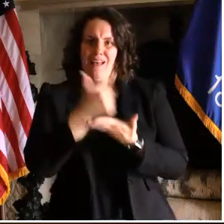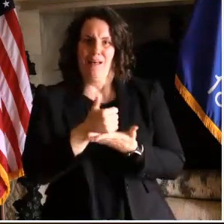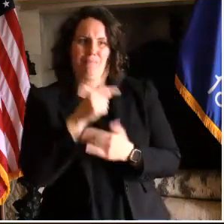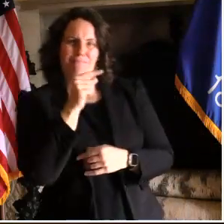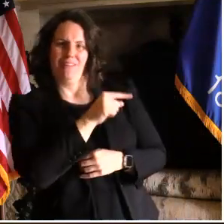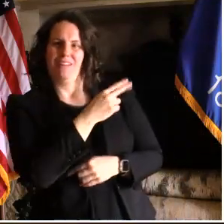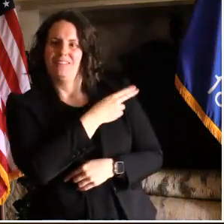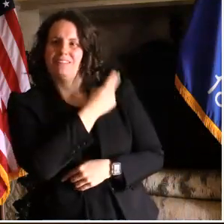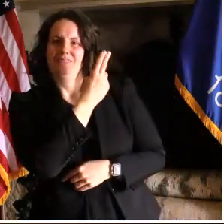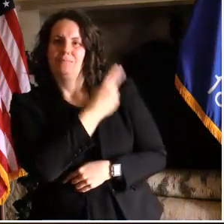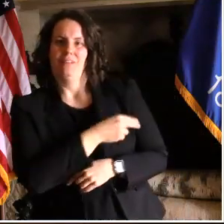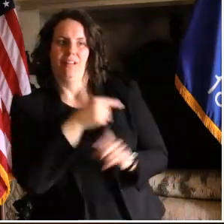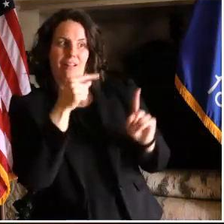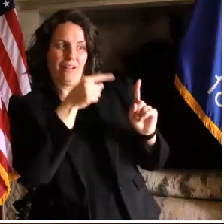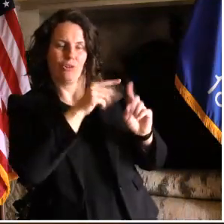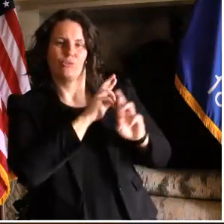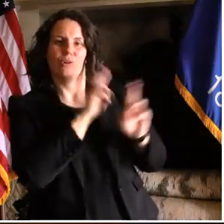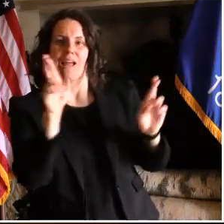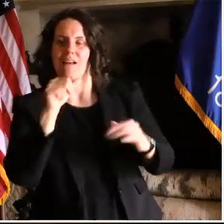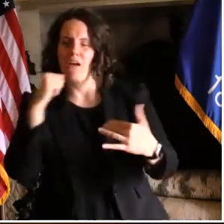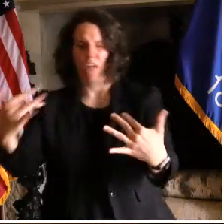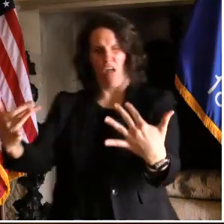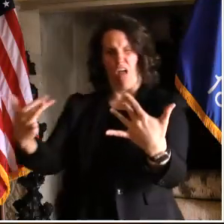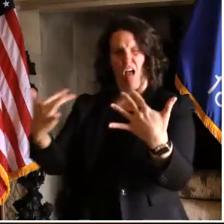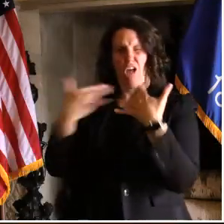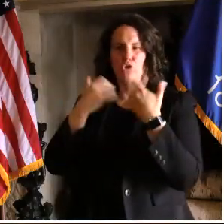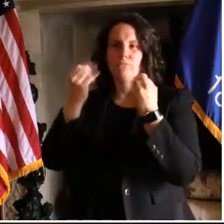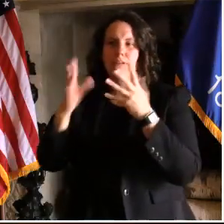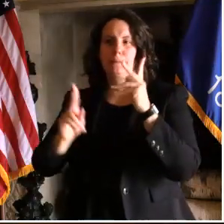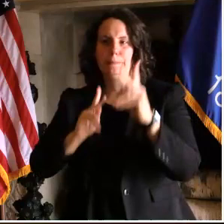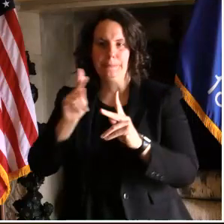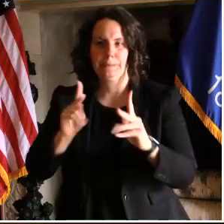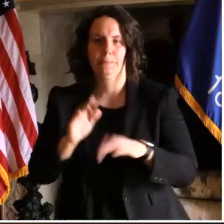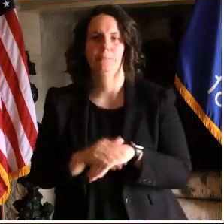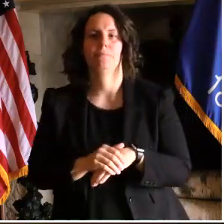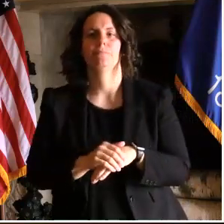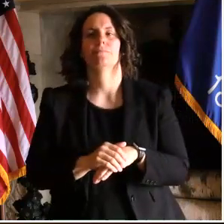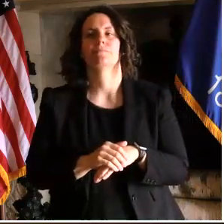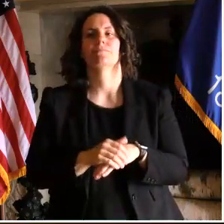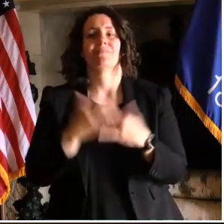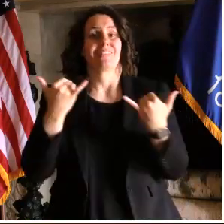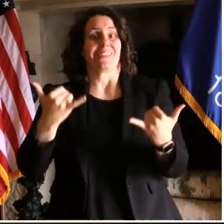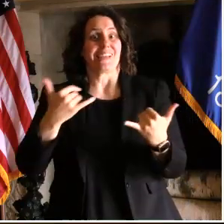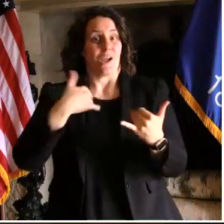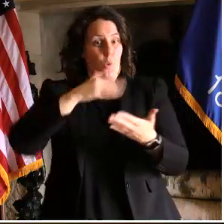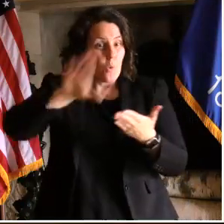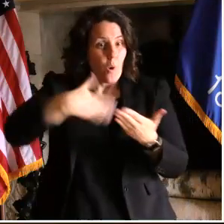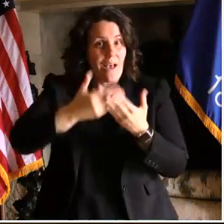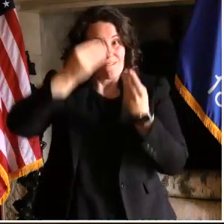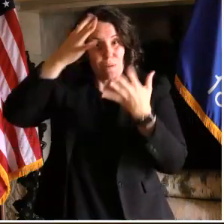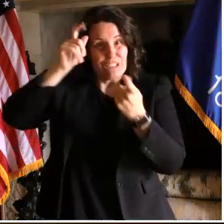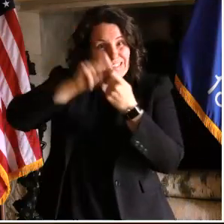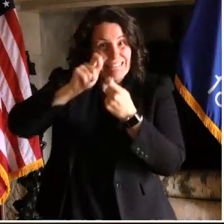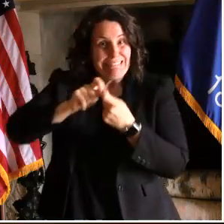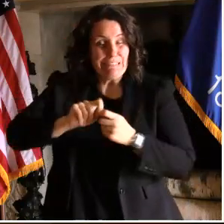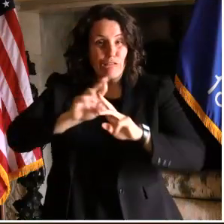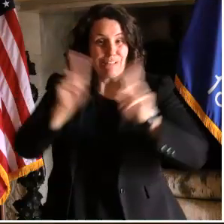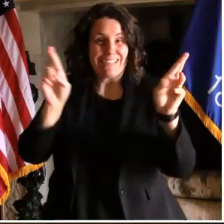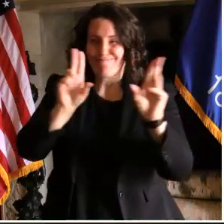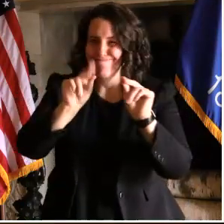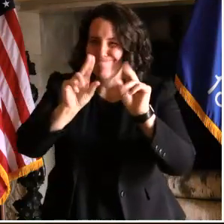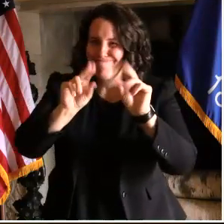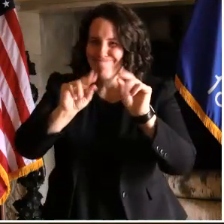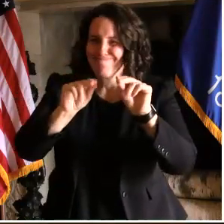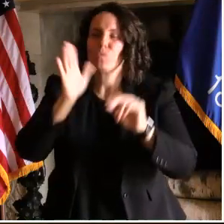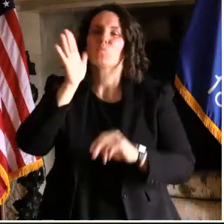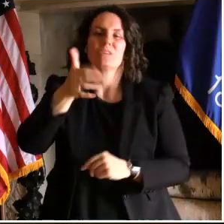we are working through the final details and will have more information for you tomorrow. But we need your help to flatten the curve and